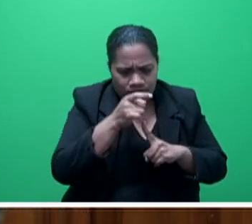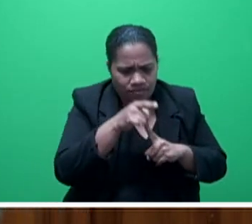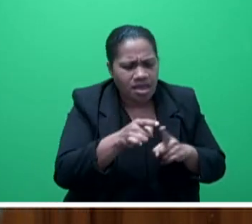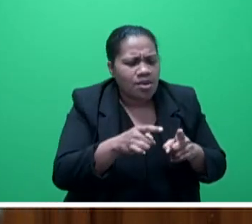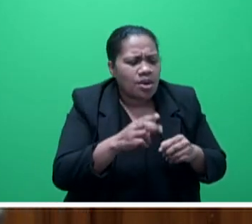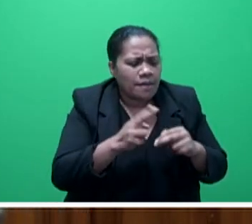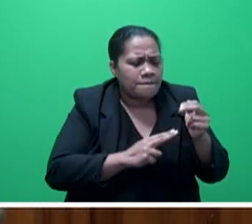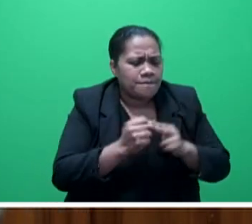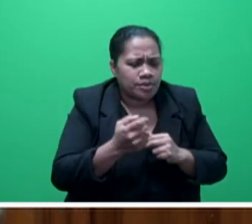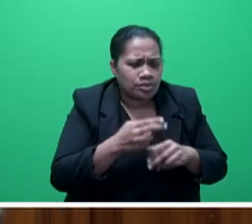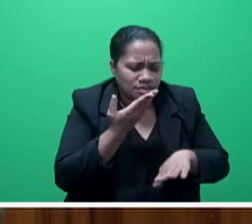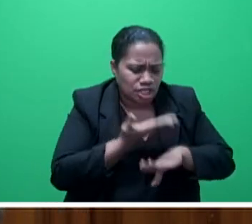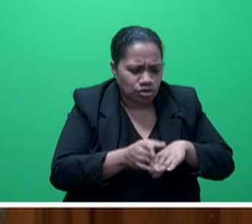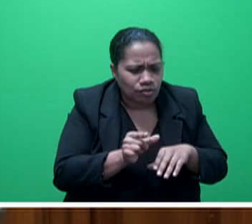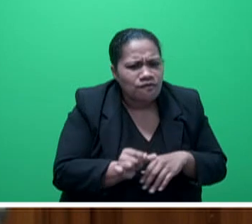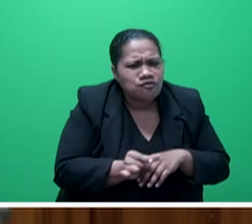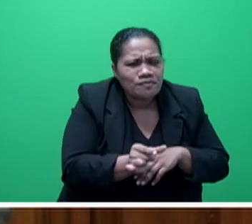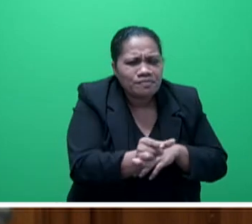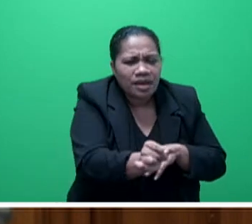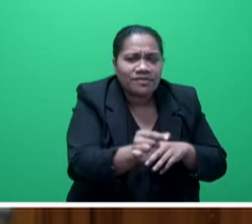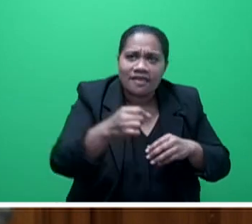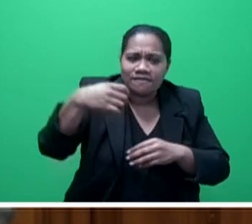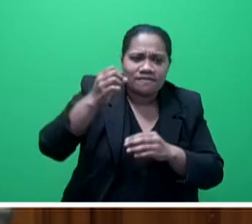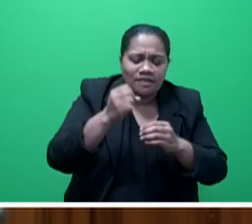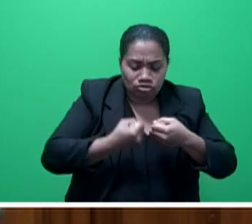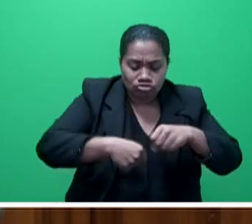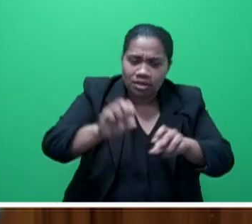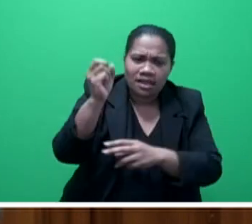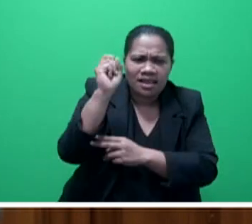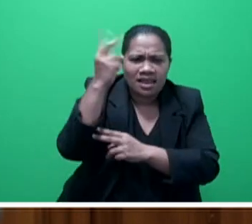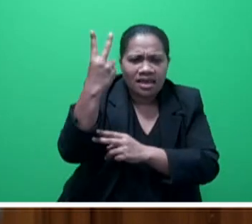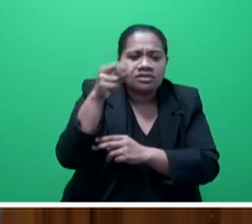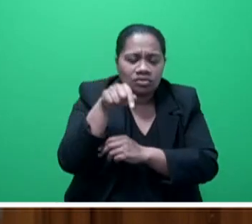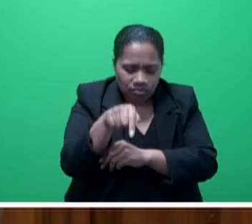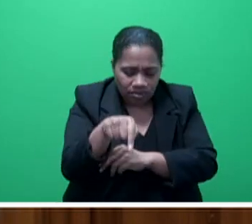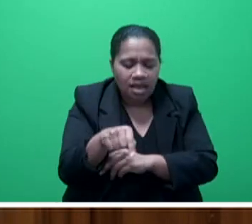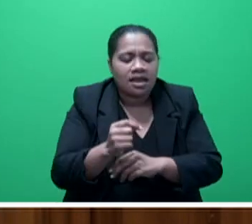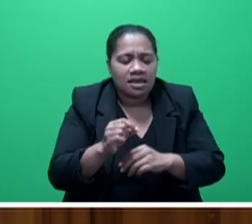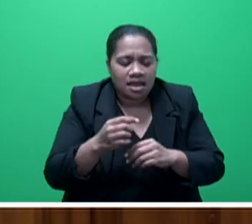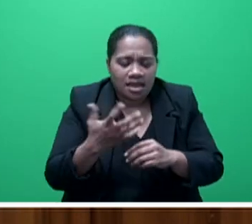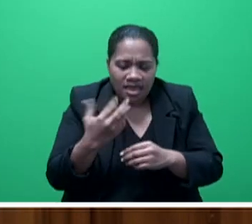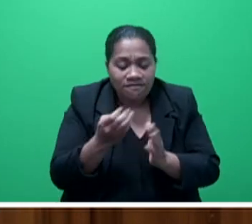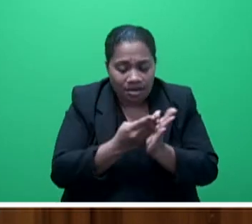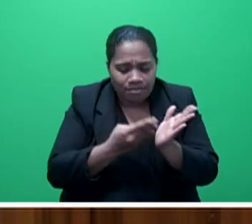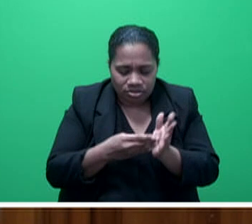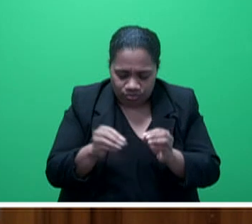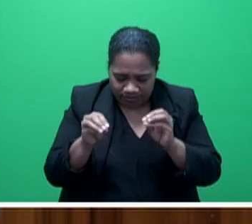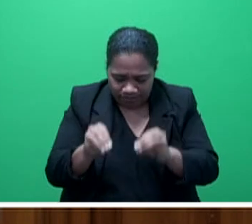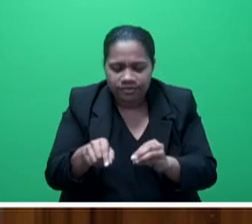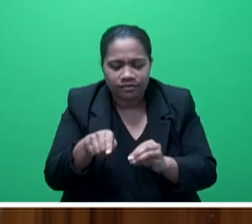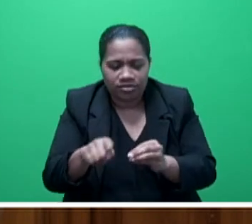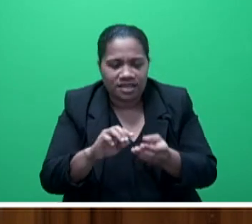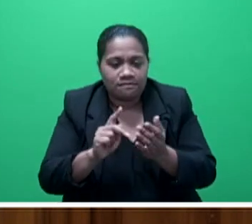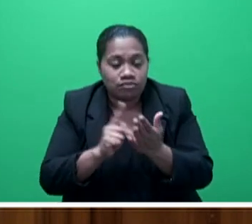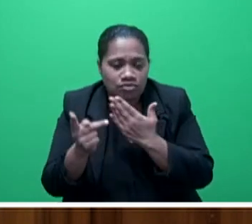footpaths and street lighting. A budget of $14.7 million has been set for this community program. Over the next 12 months, through